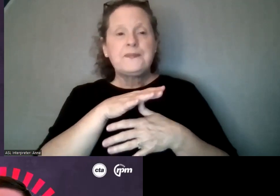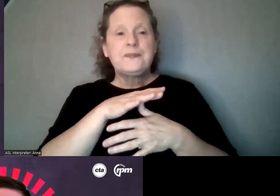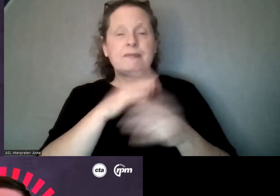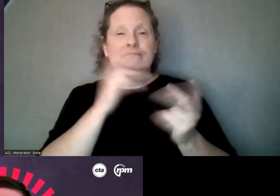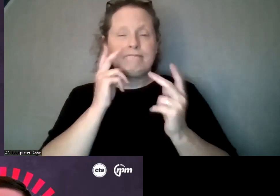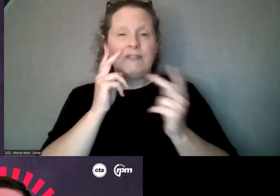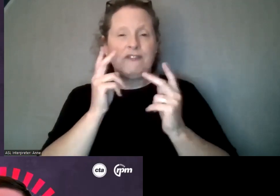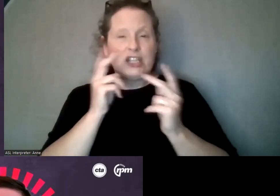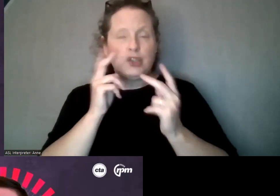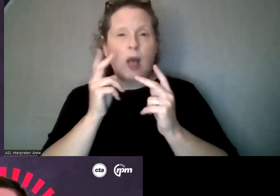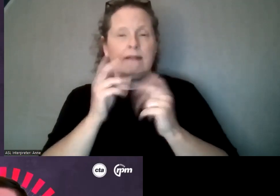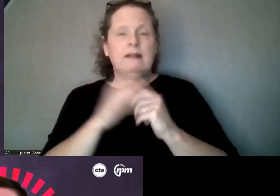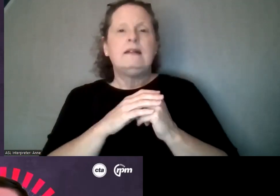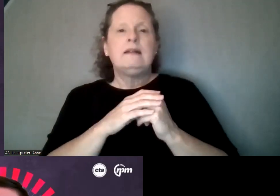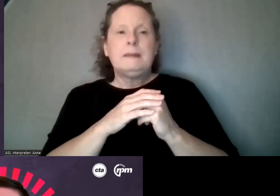So